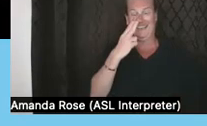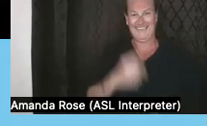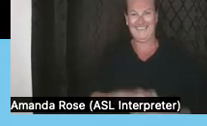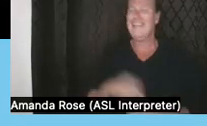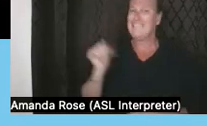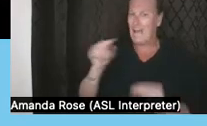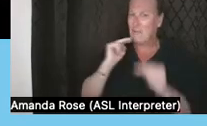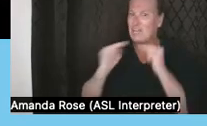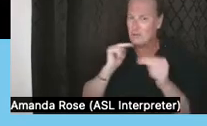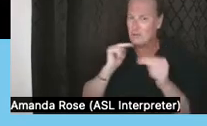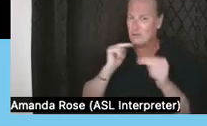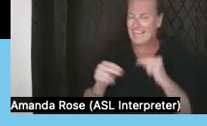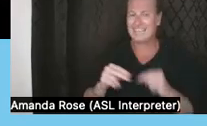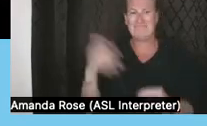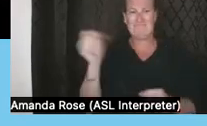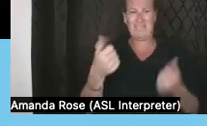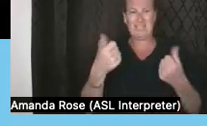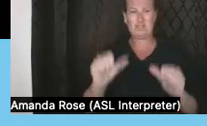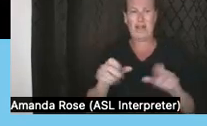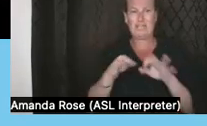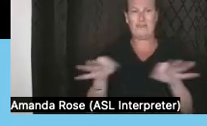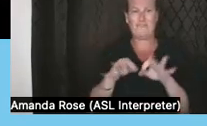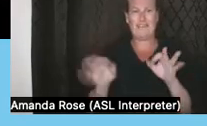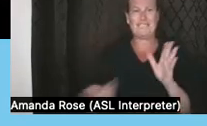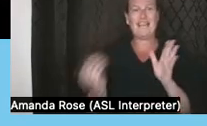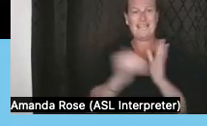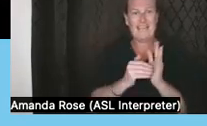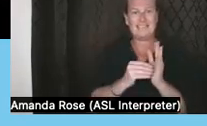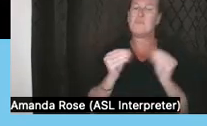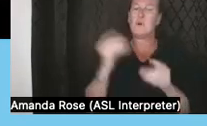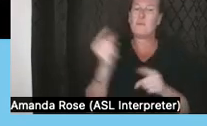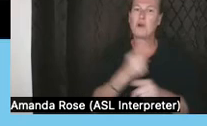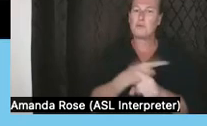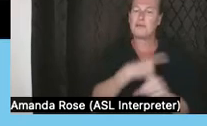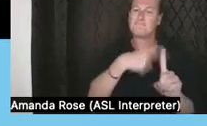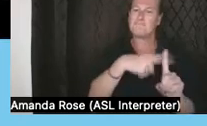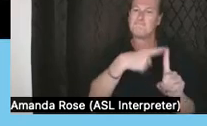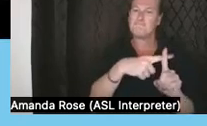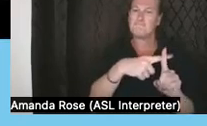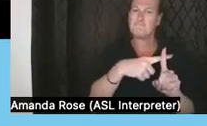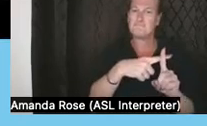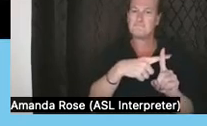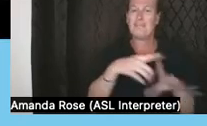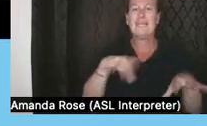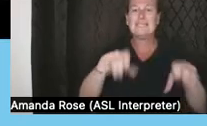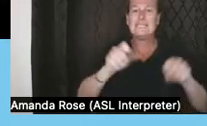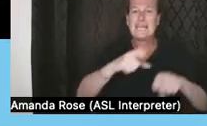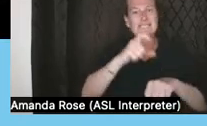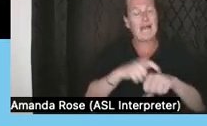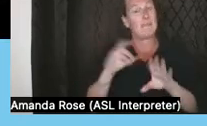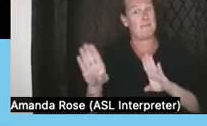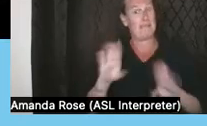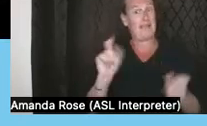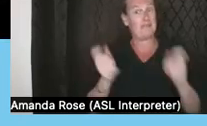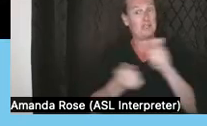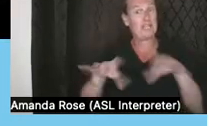Trying to rephrase it into something that is more appropriate or in a positive way. It definitely takes time. Behavior change takes time for the kiddos